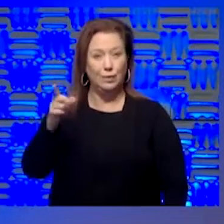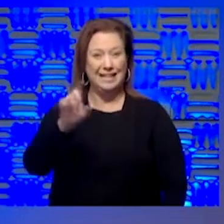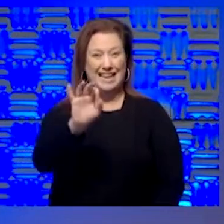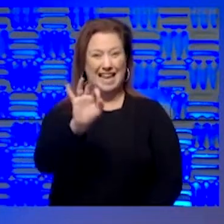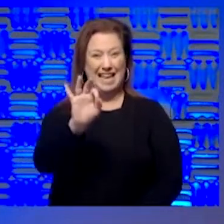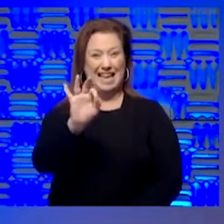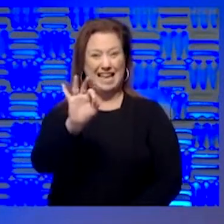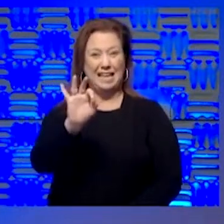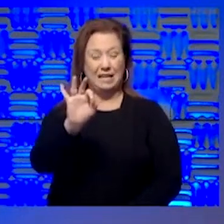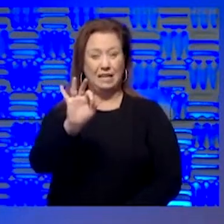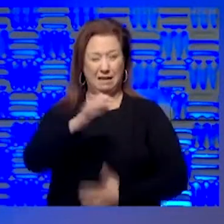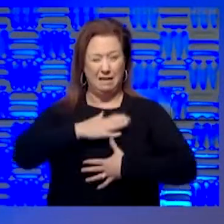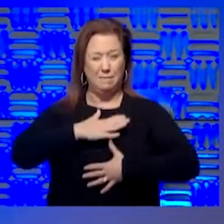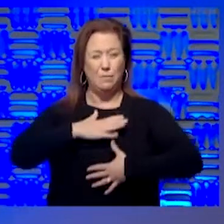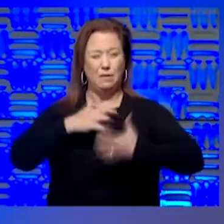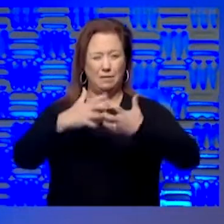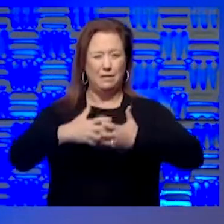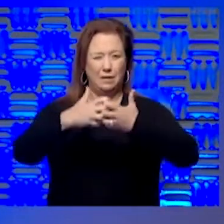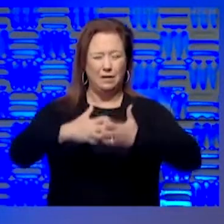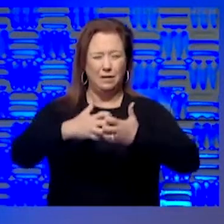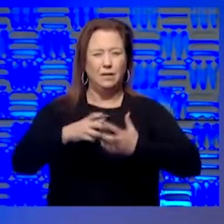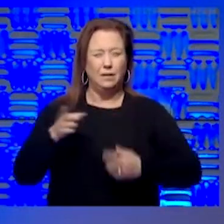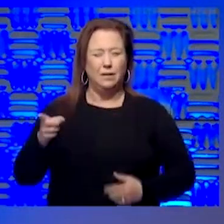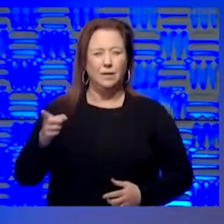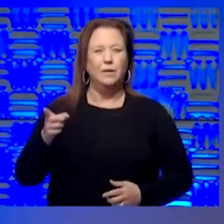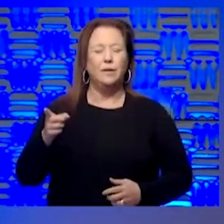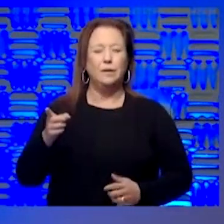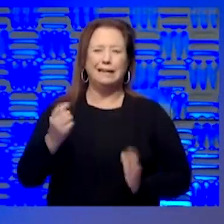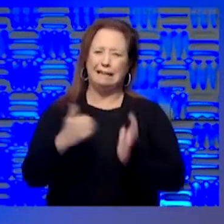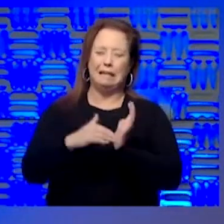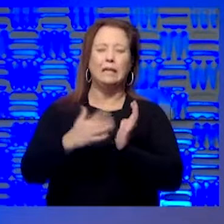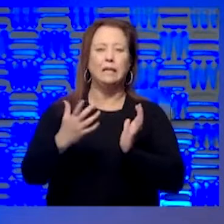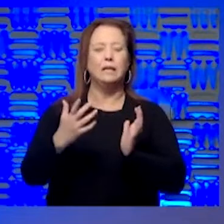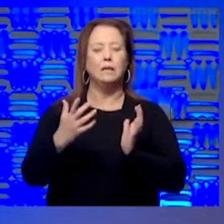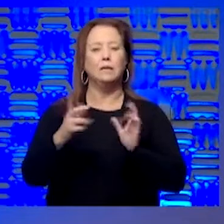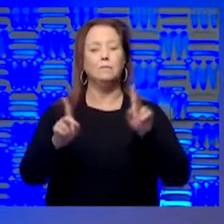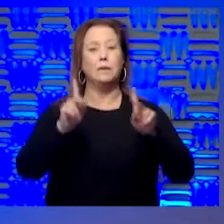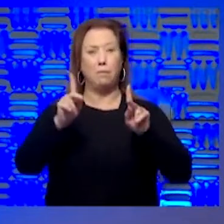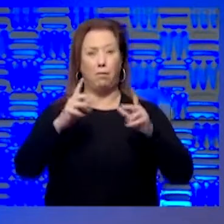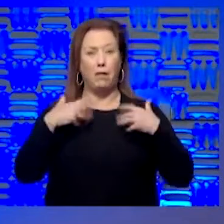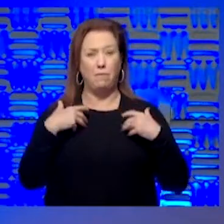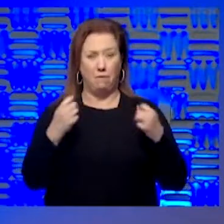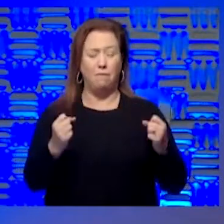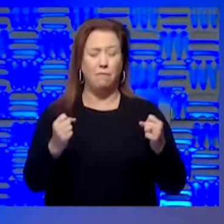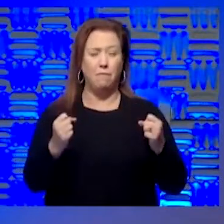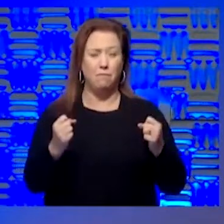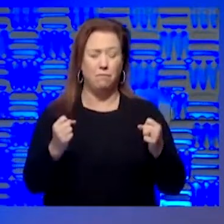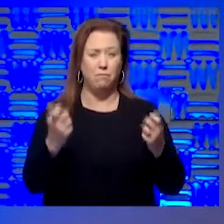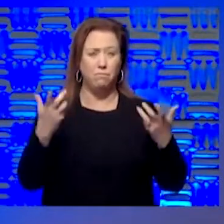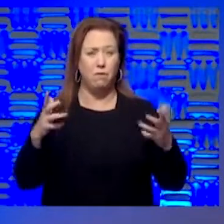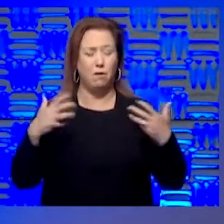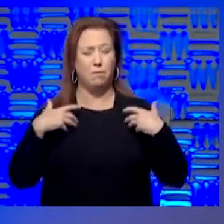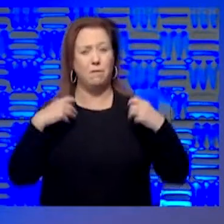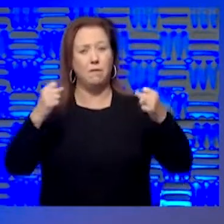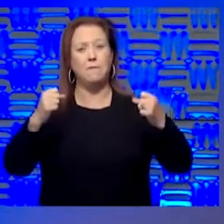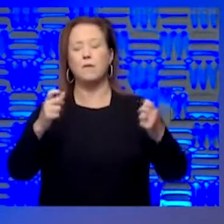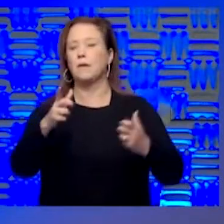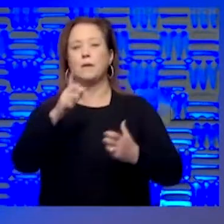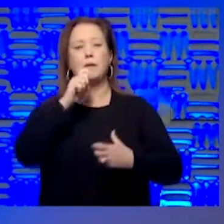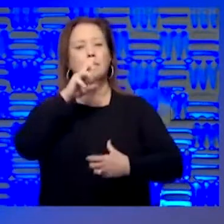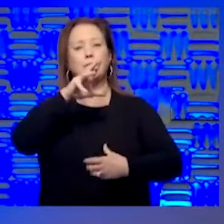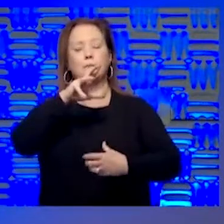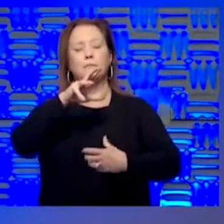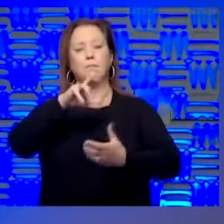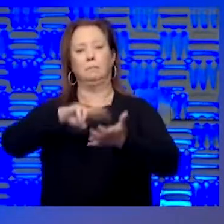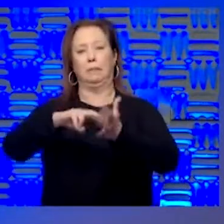of those are on ventilators. But again, we have had people who have recovered from this. And this, again, doesn't include the people